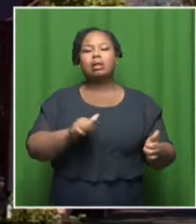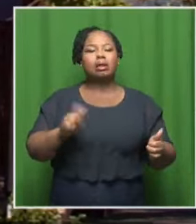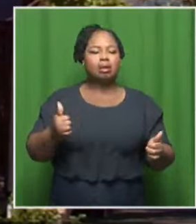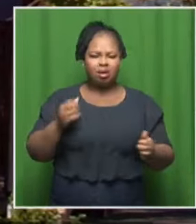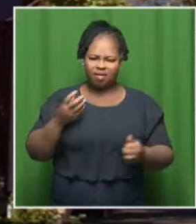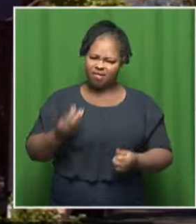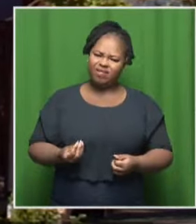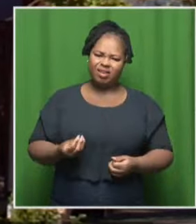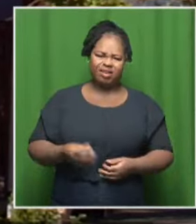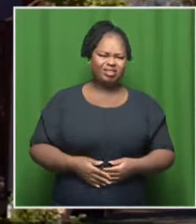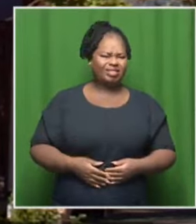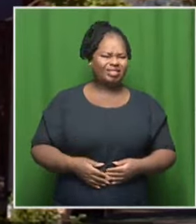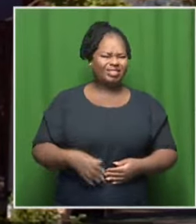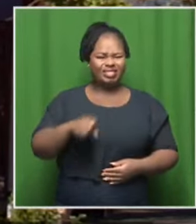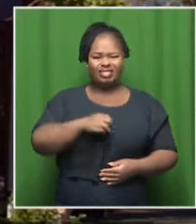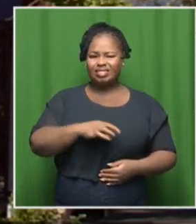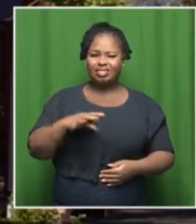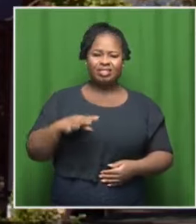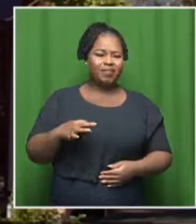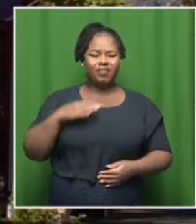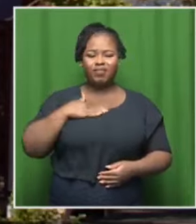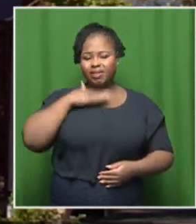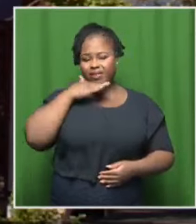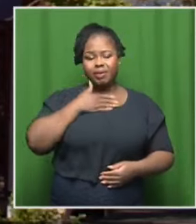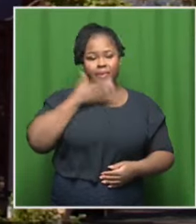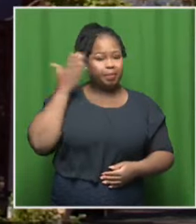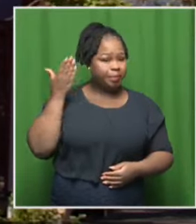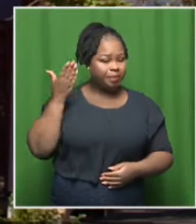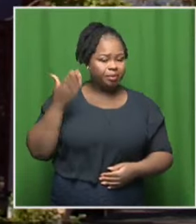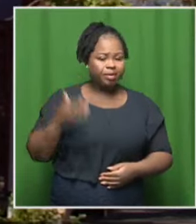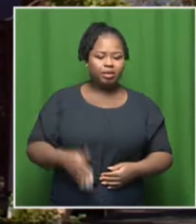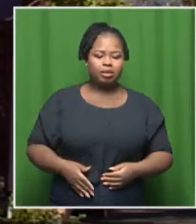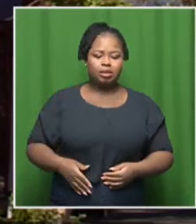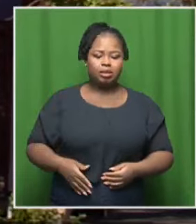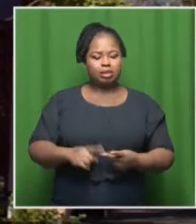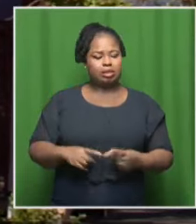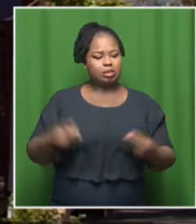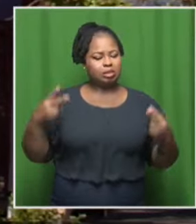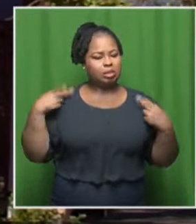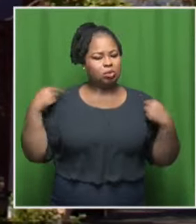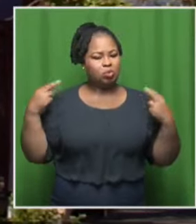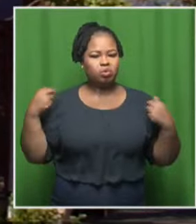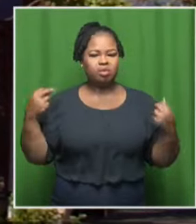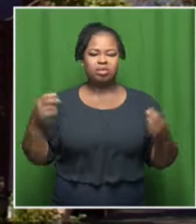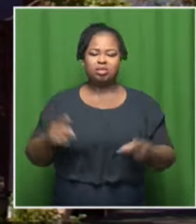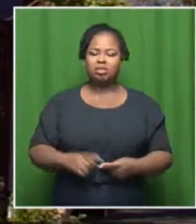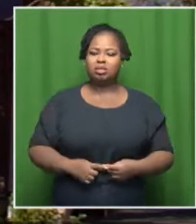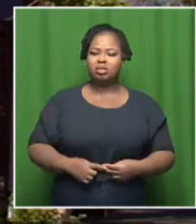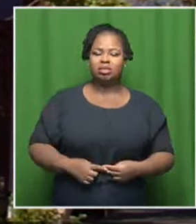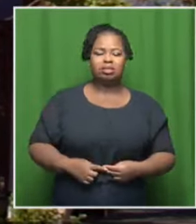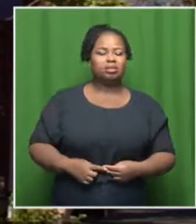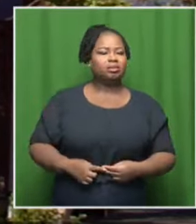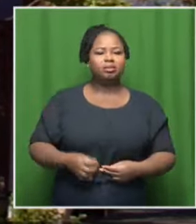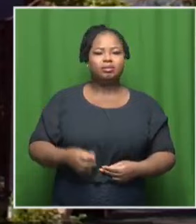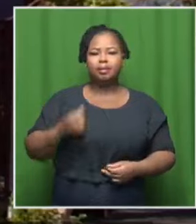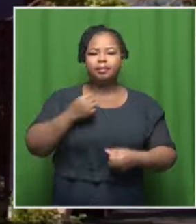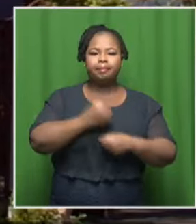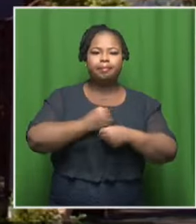at the understaffing, you look at the issue of security, issues of medication, where